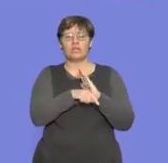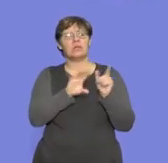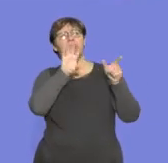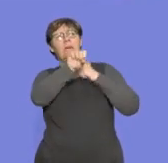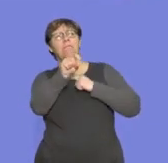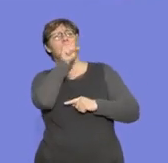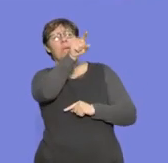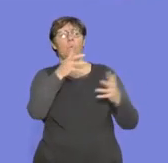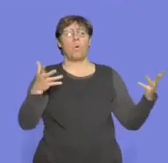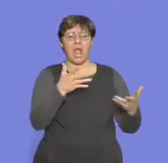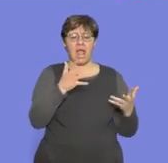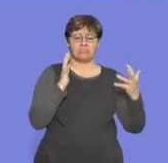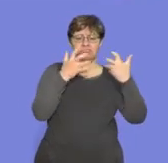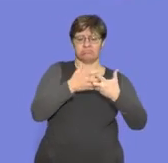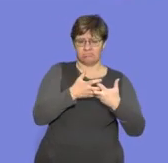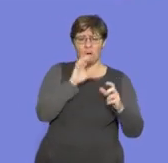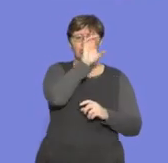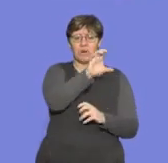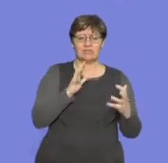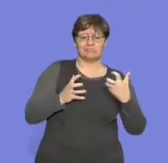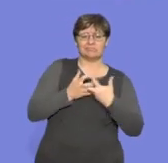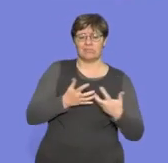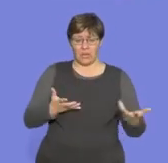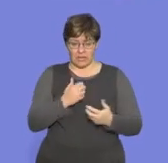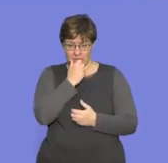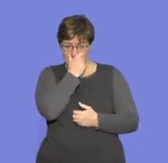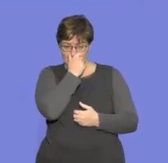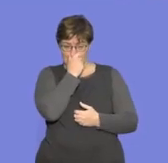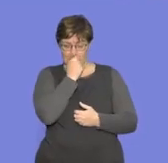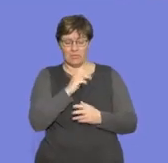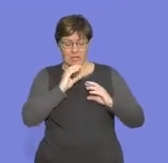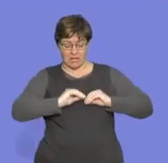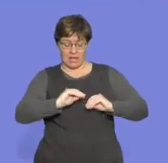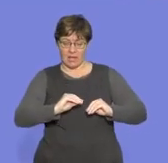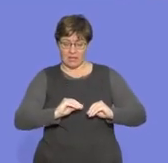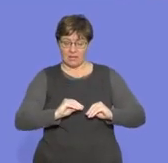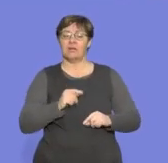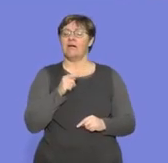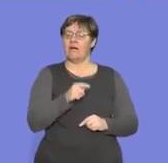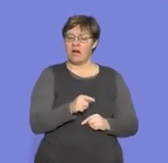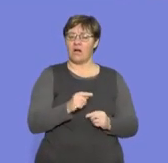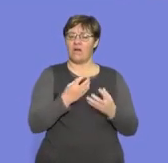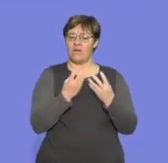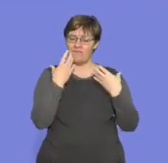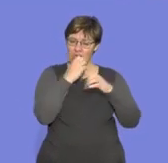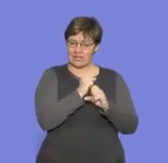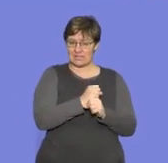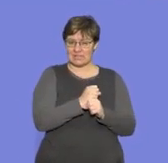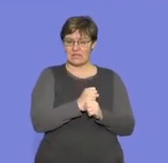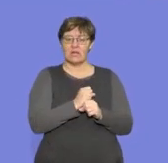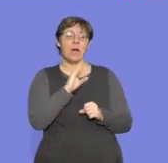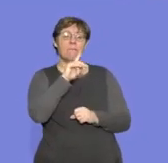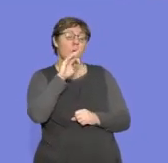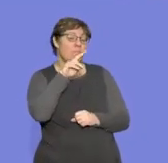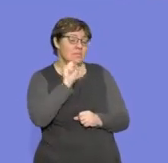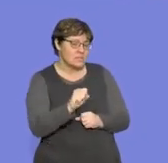maps of South Africa and the different provinces. So as we get into this lesson, we're going to be focusing on the biomes, their locations in the